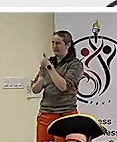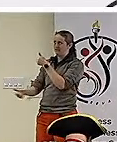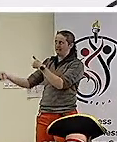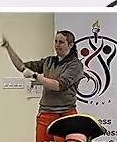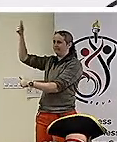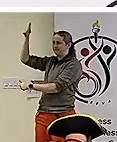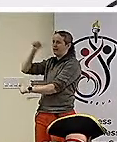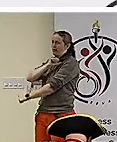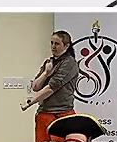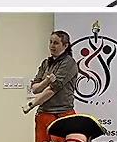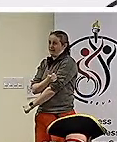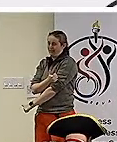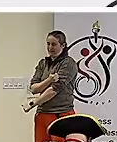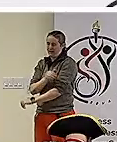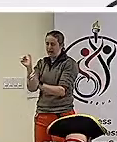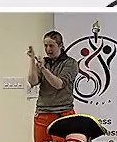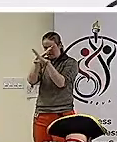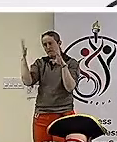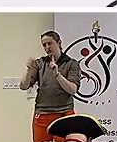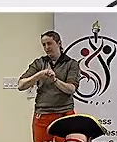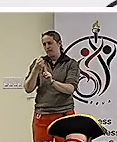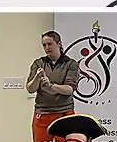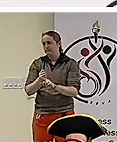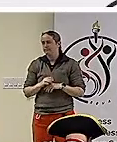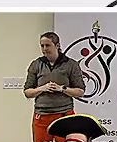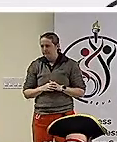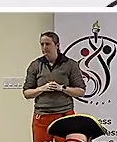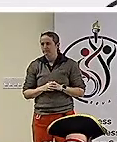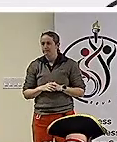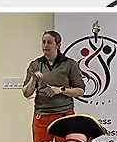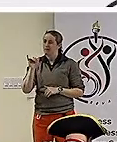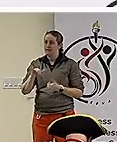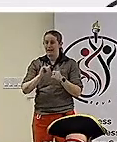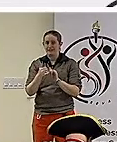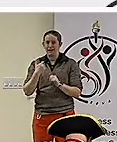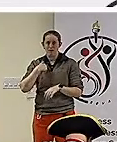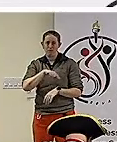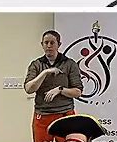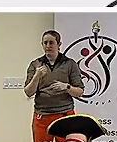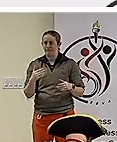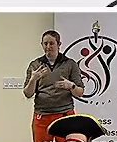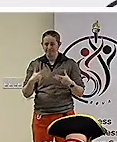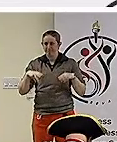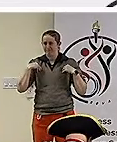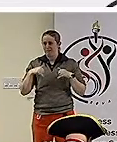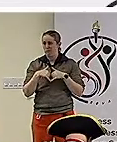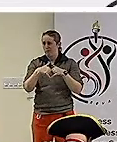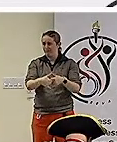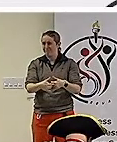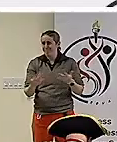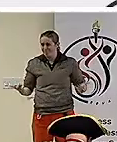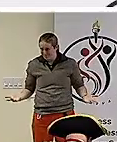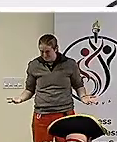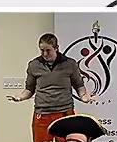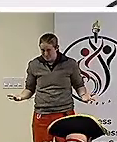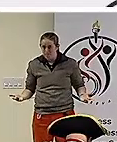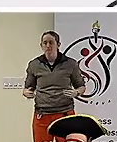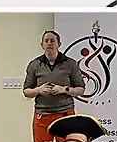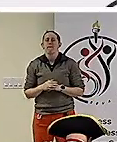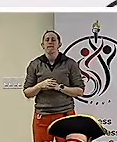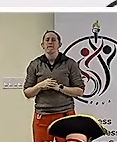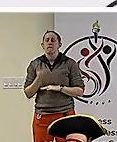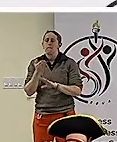that has. And that's how we ended up getting this award. It's because pre-COVID,